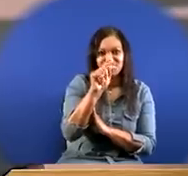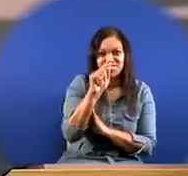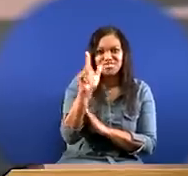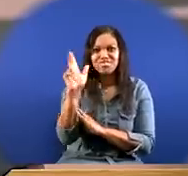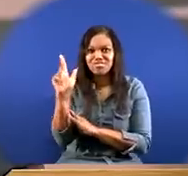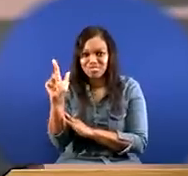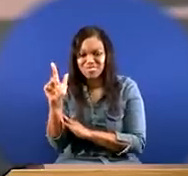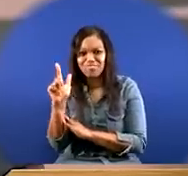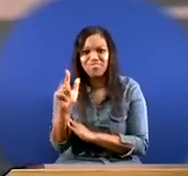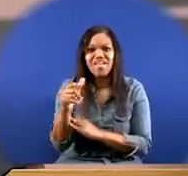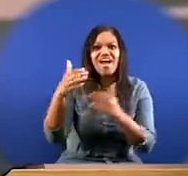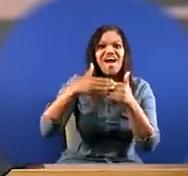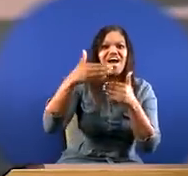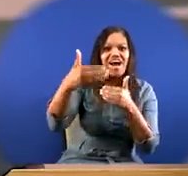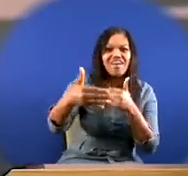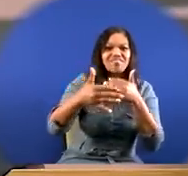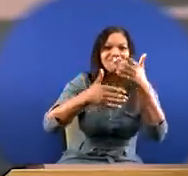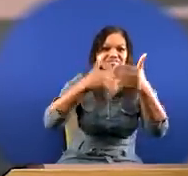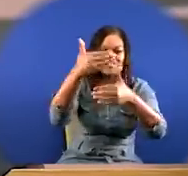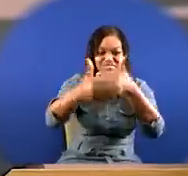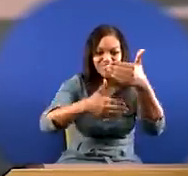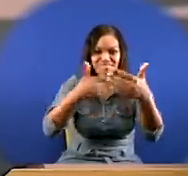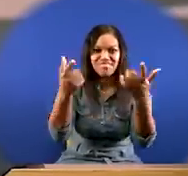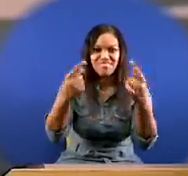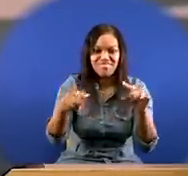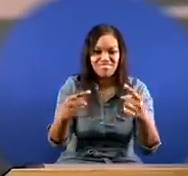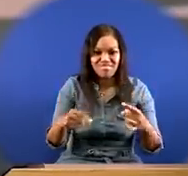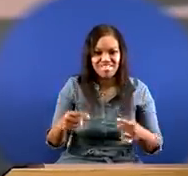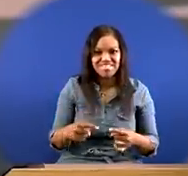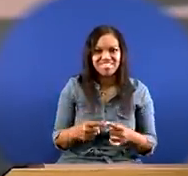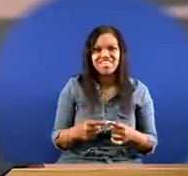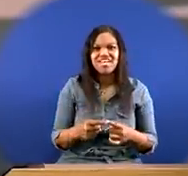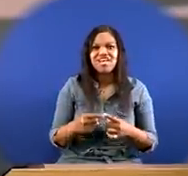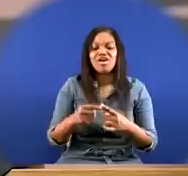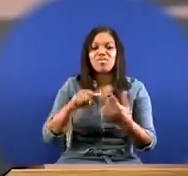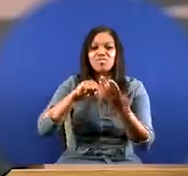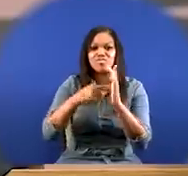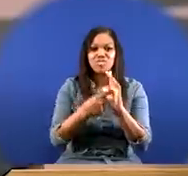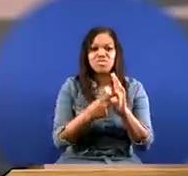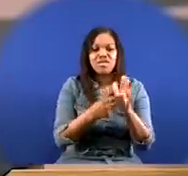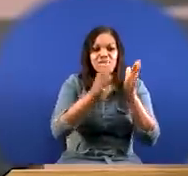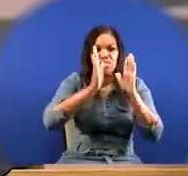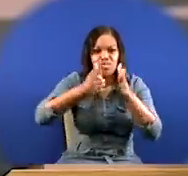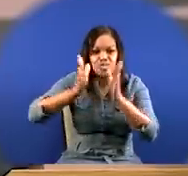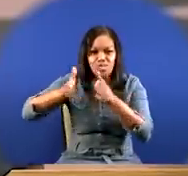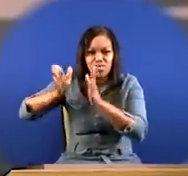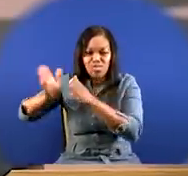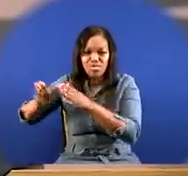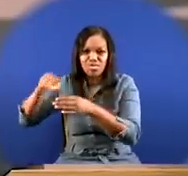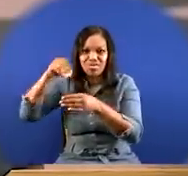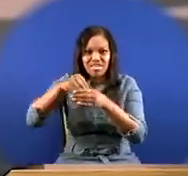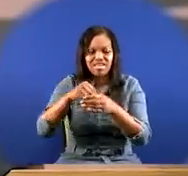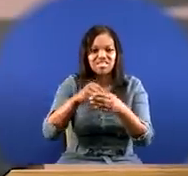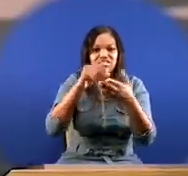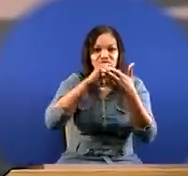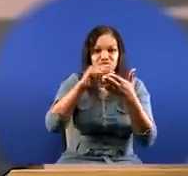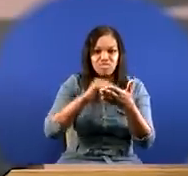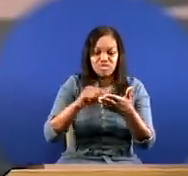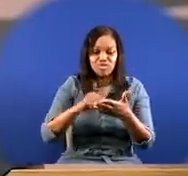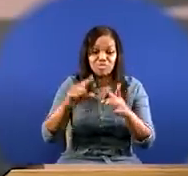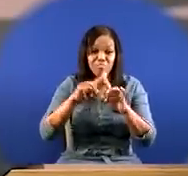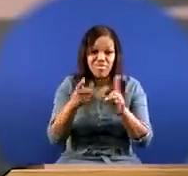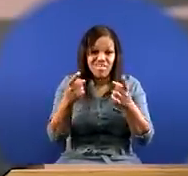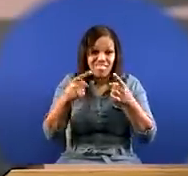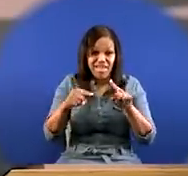2023. The following events are narrated sequentially in the text, but they